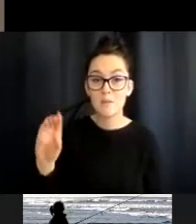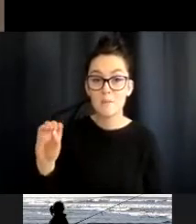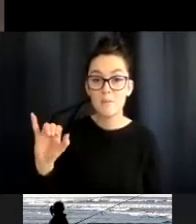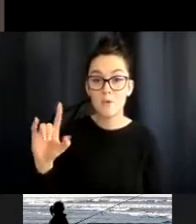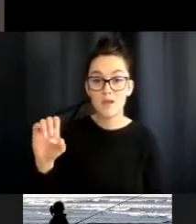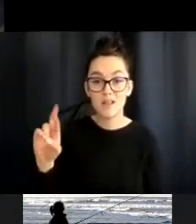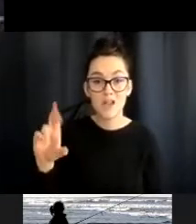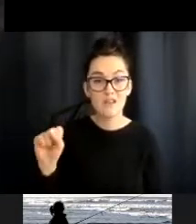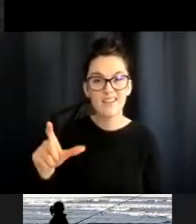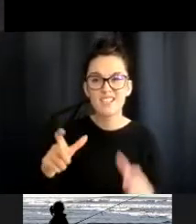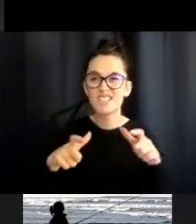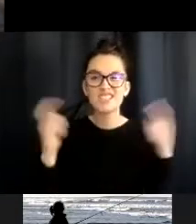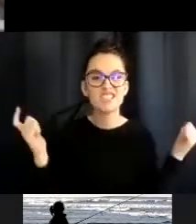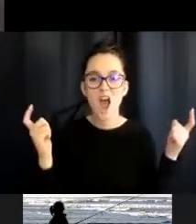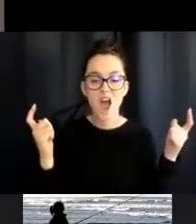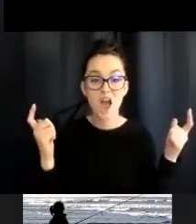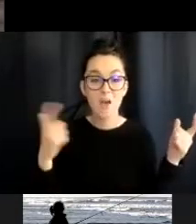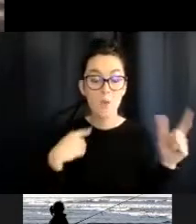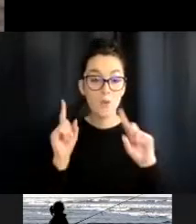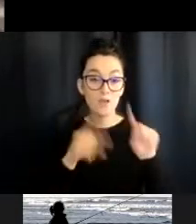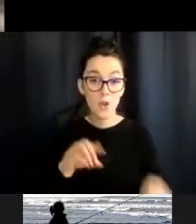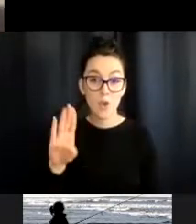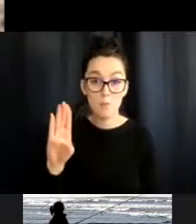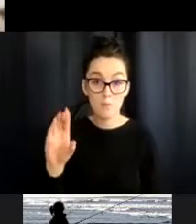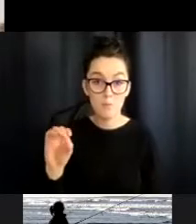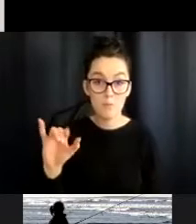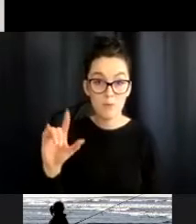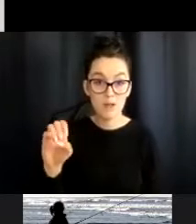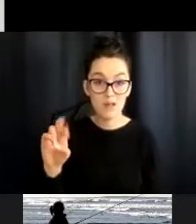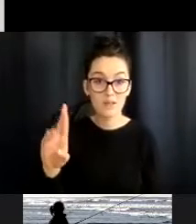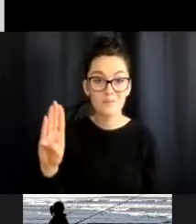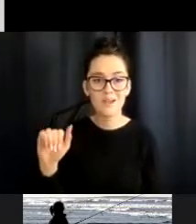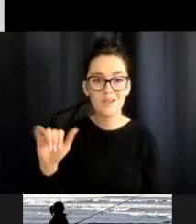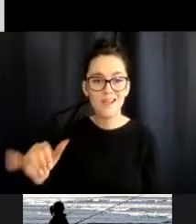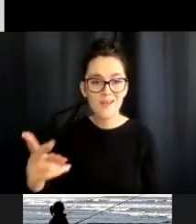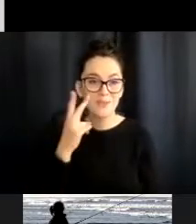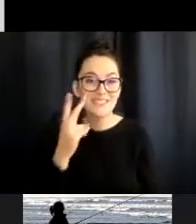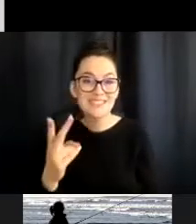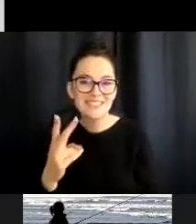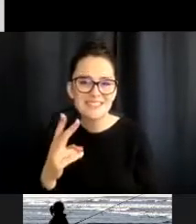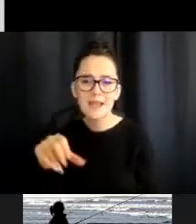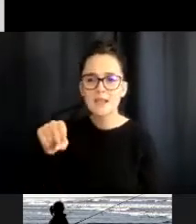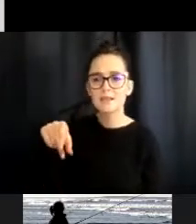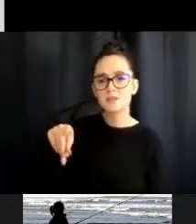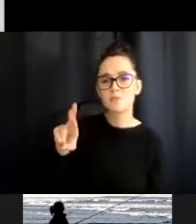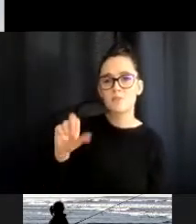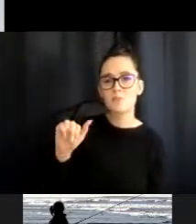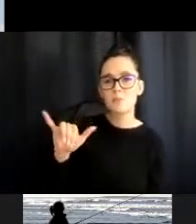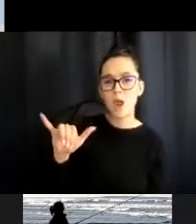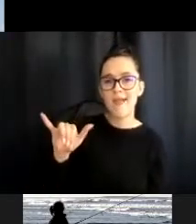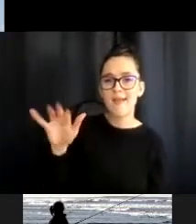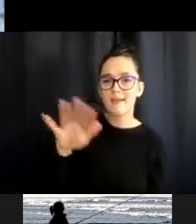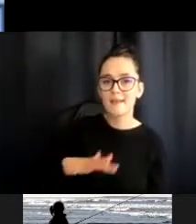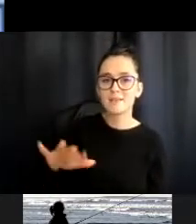huge. And as we go to Boiler Bay, we're going to see the spray zone critters, and then the high zone critters,